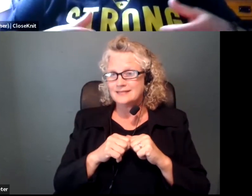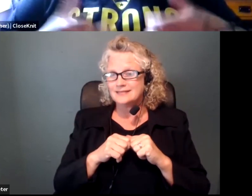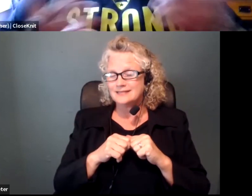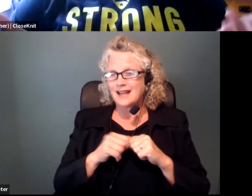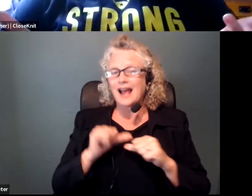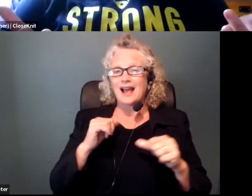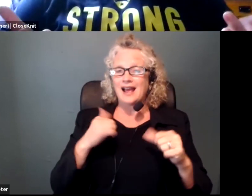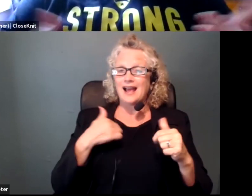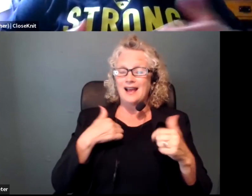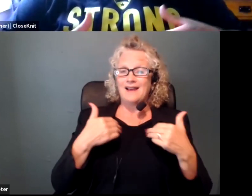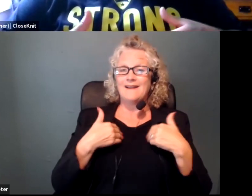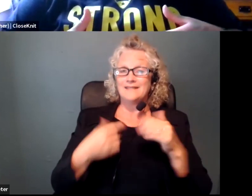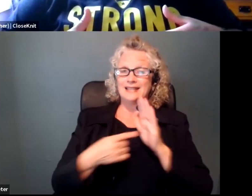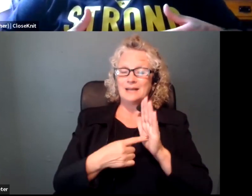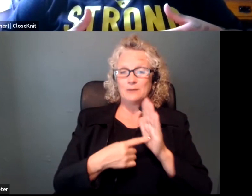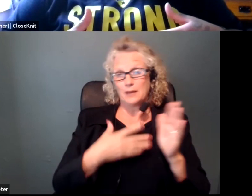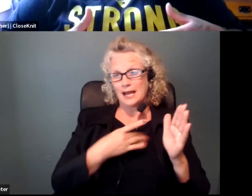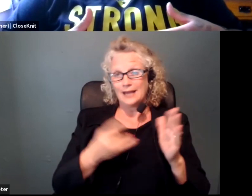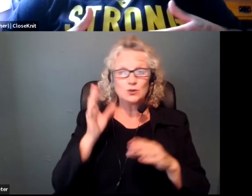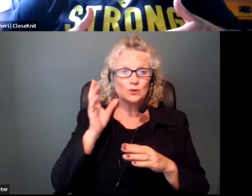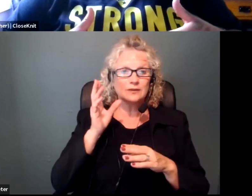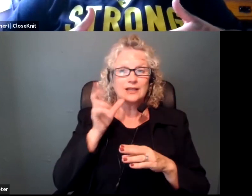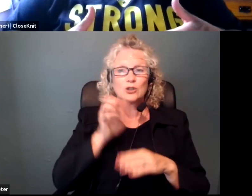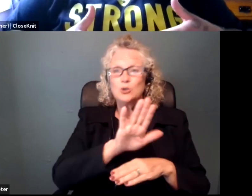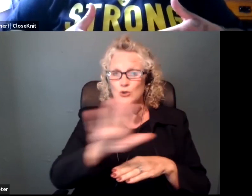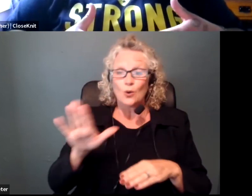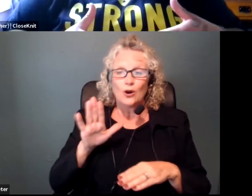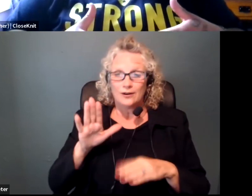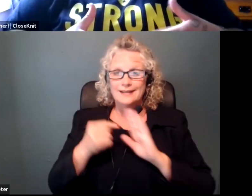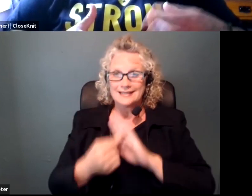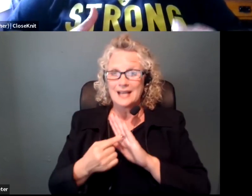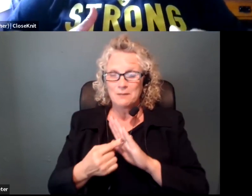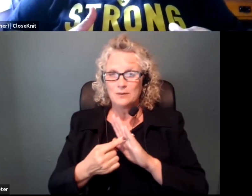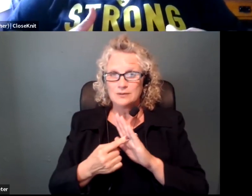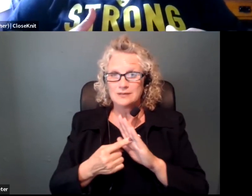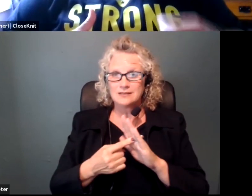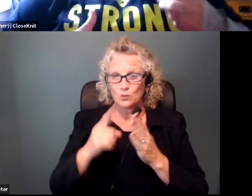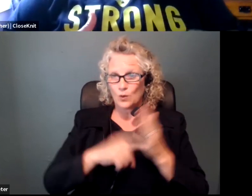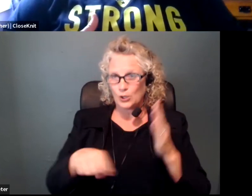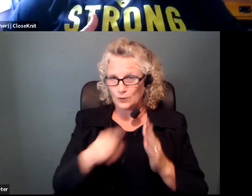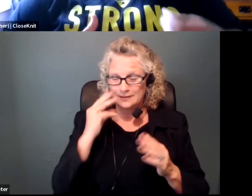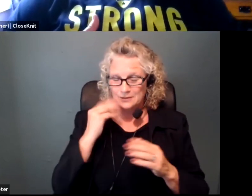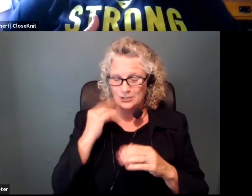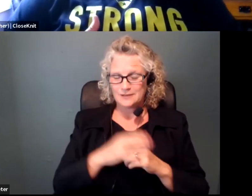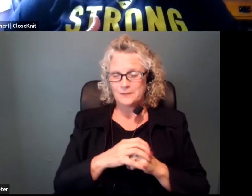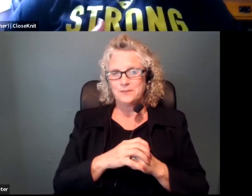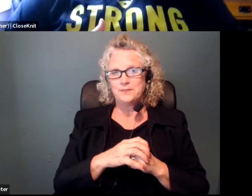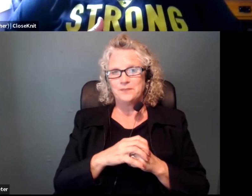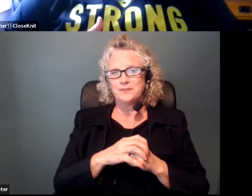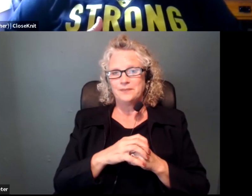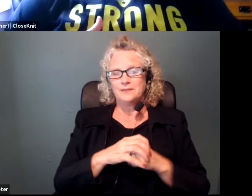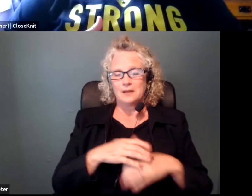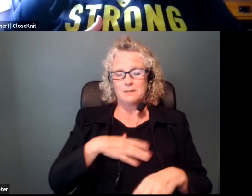examples of times that they've experienced. I know that when my mom, single mom of 4